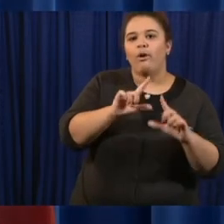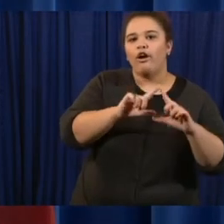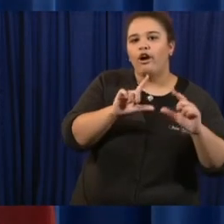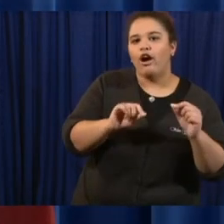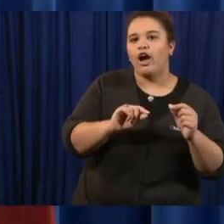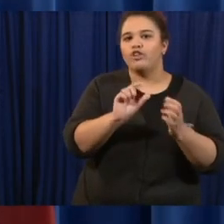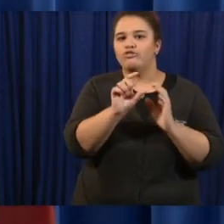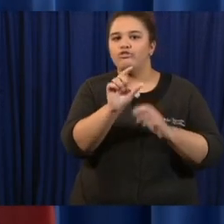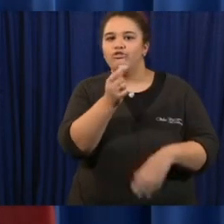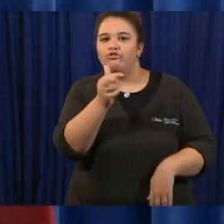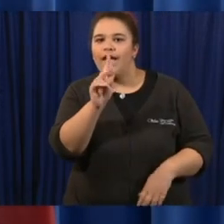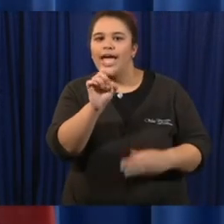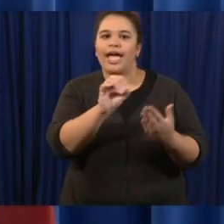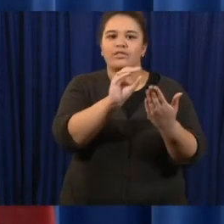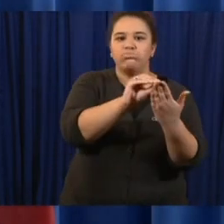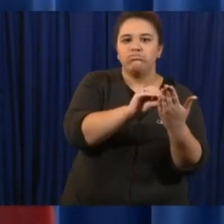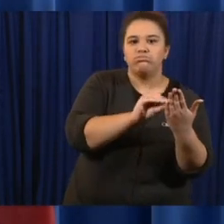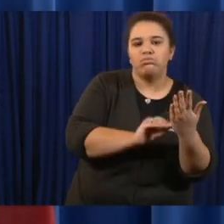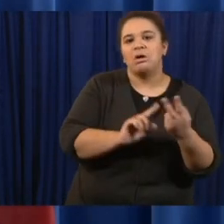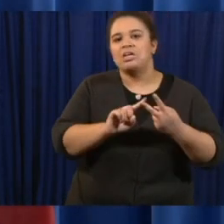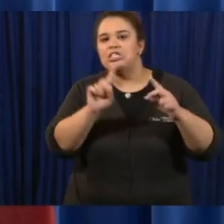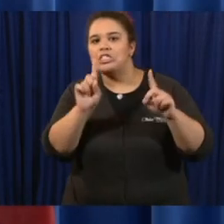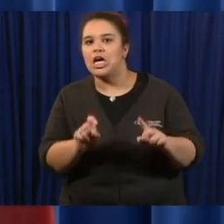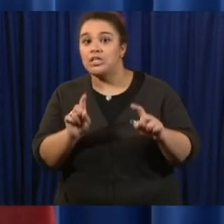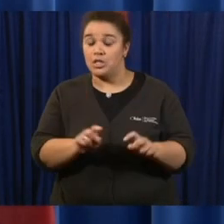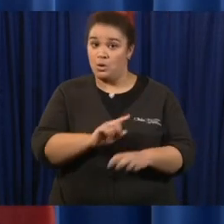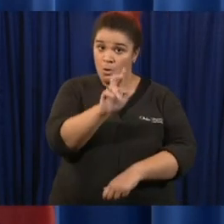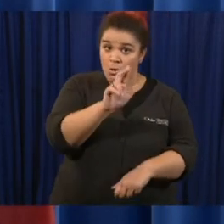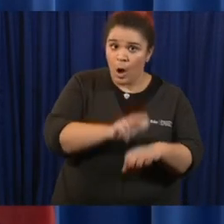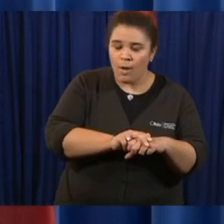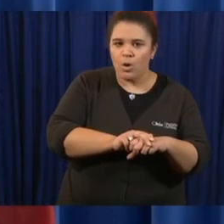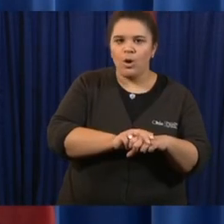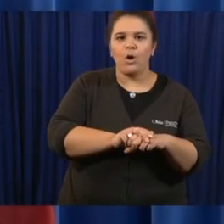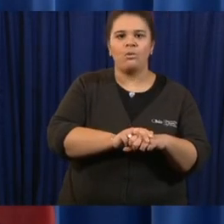normal in that regard next year.